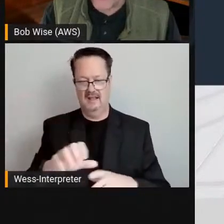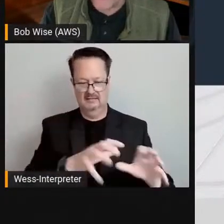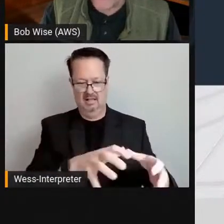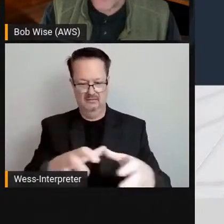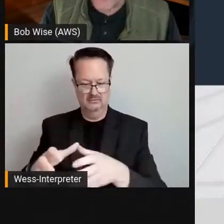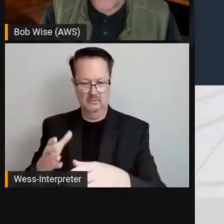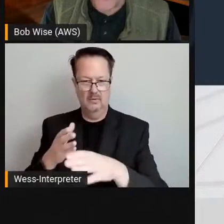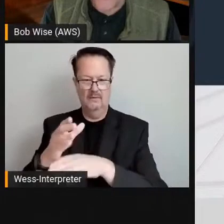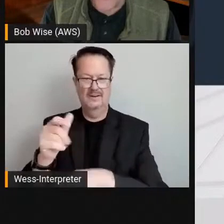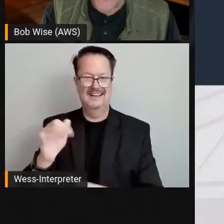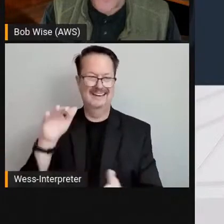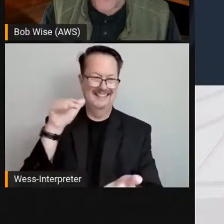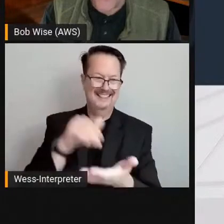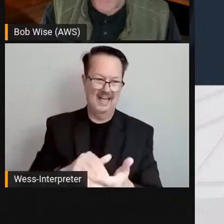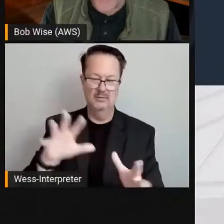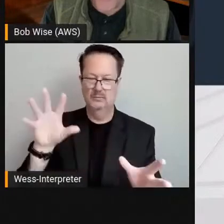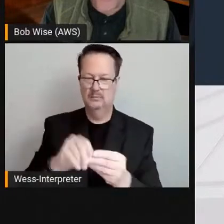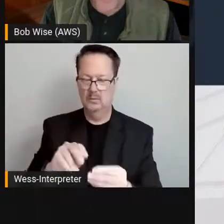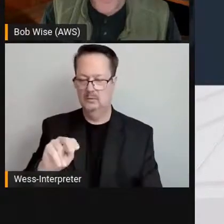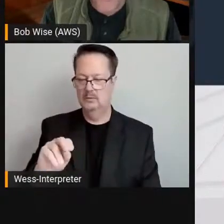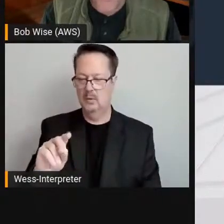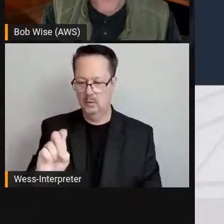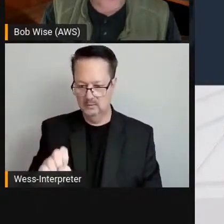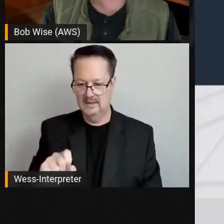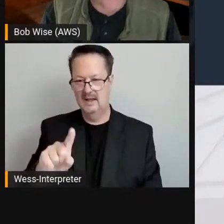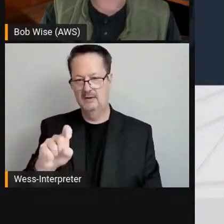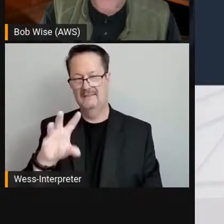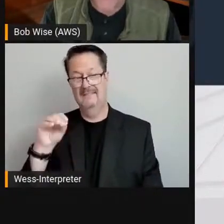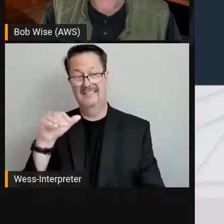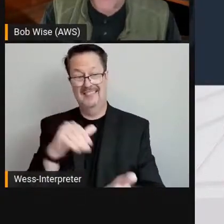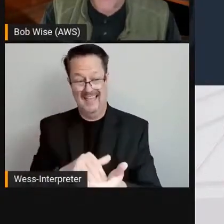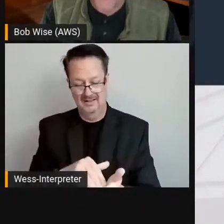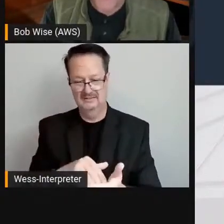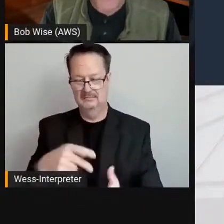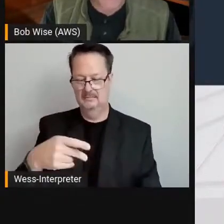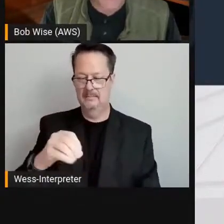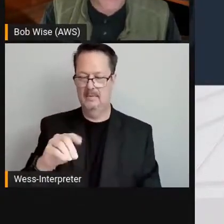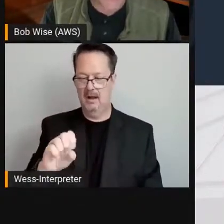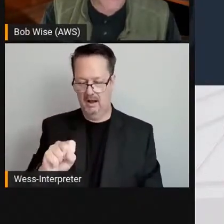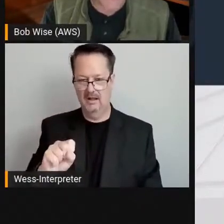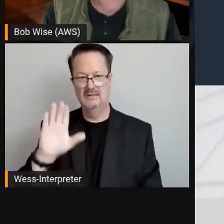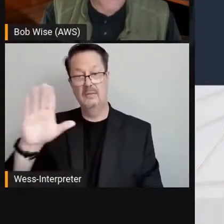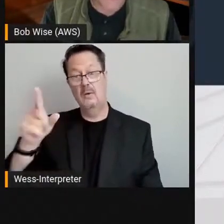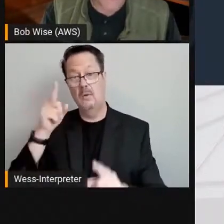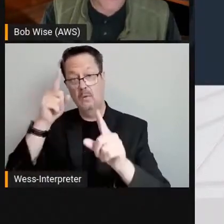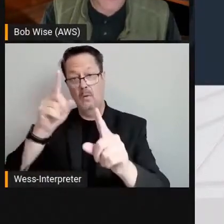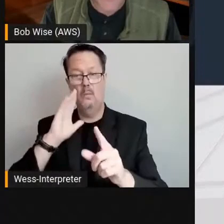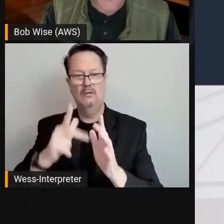total nodes and 150,000 pods, with plans to triple these numbers over the next year.